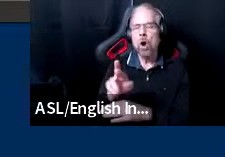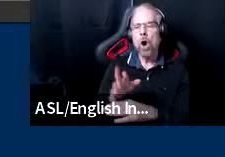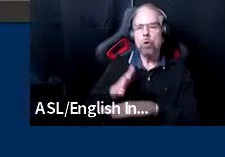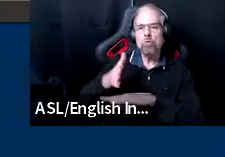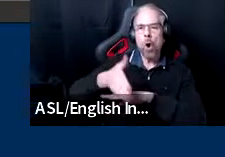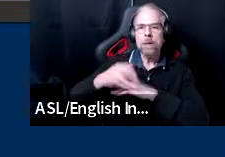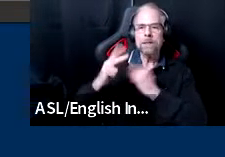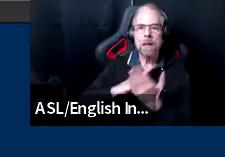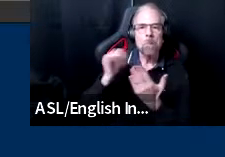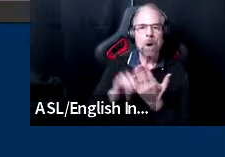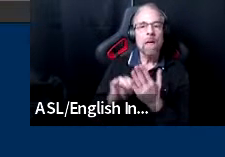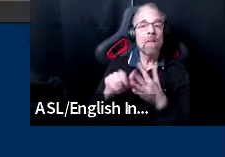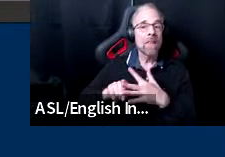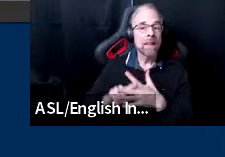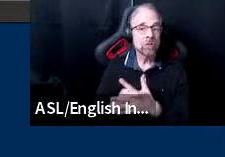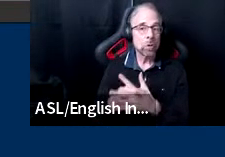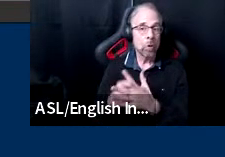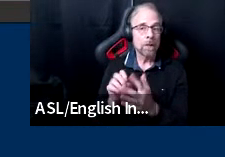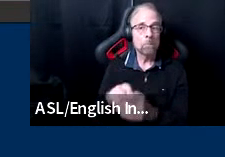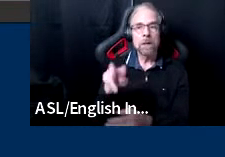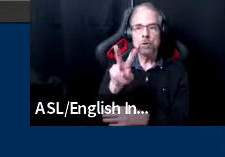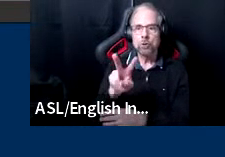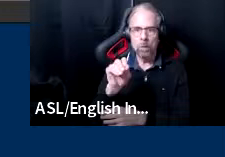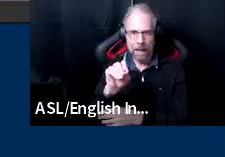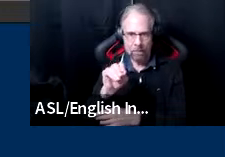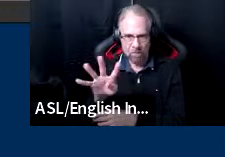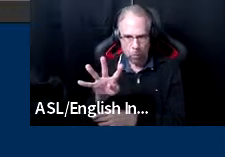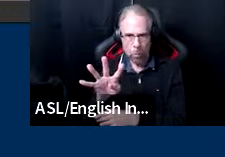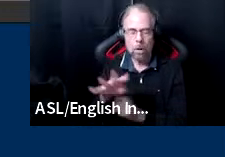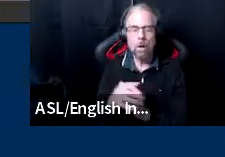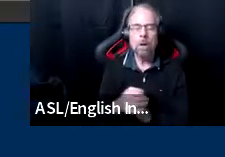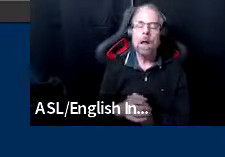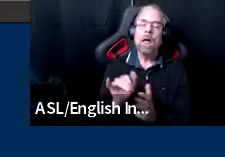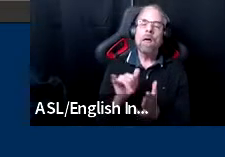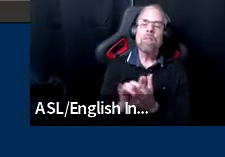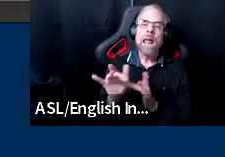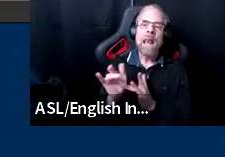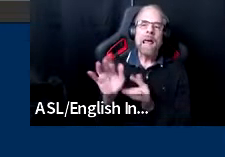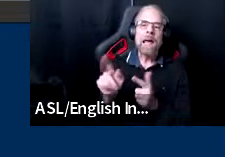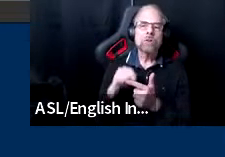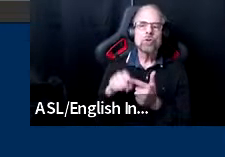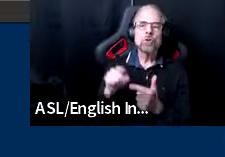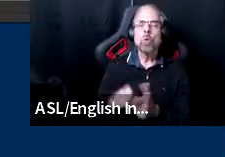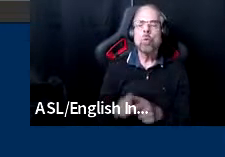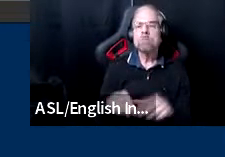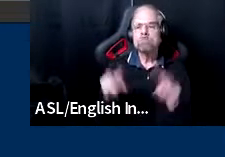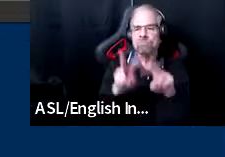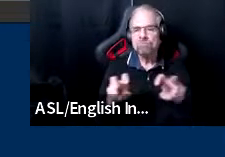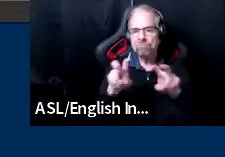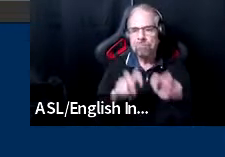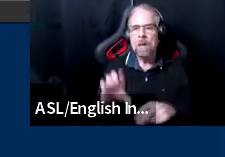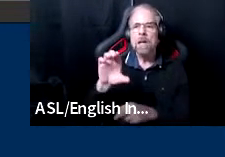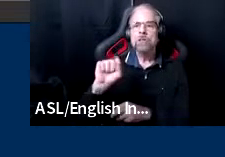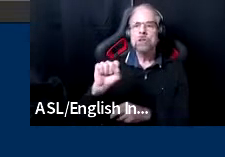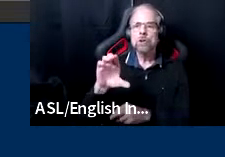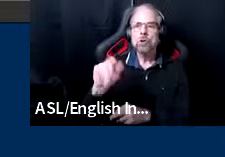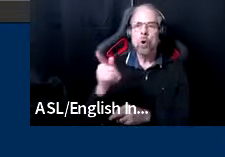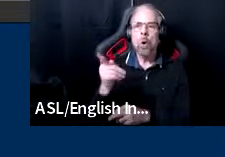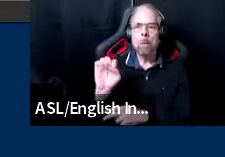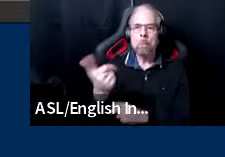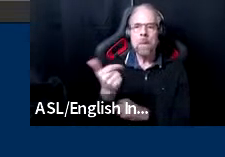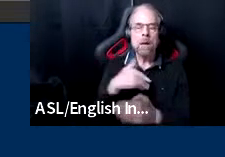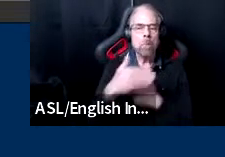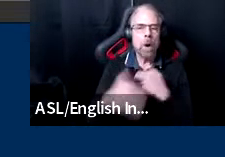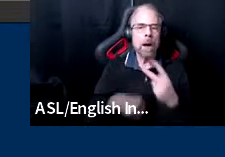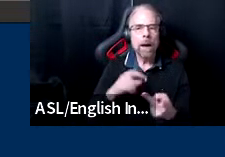project began in 2004. It led through a scoping process. Alternatives were evaluated, some